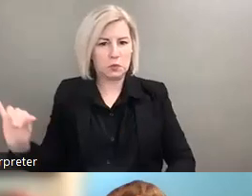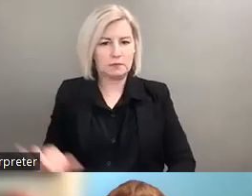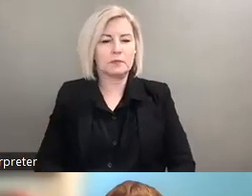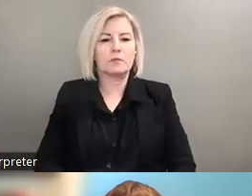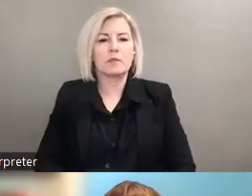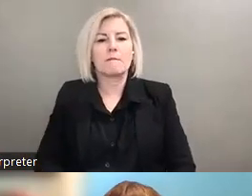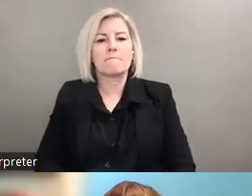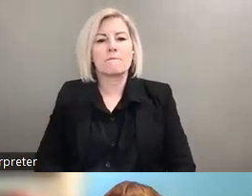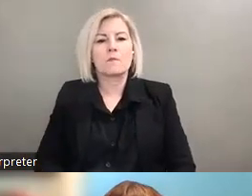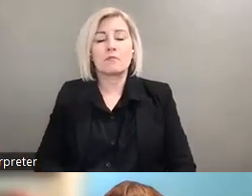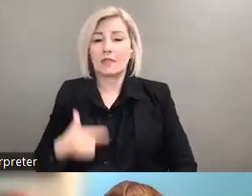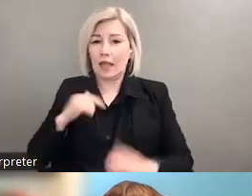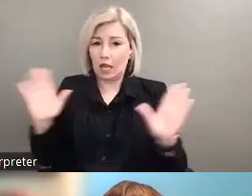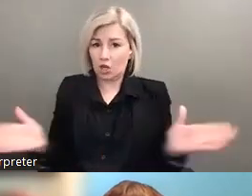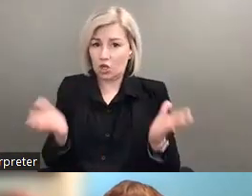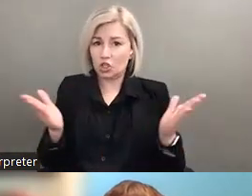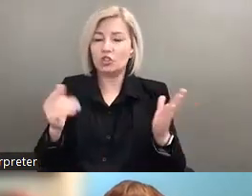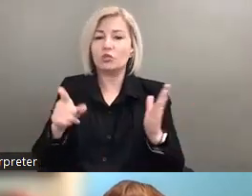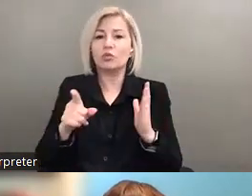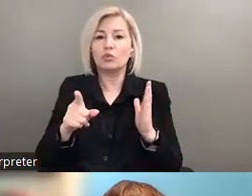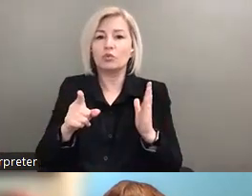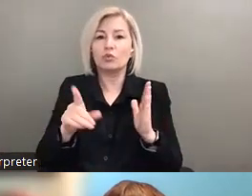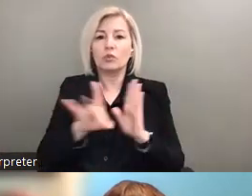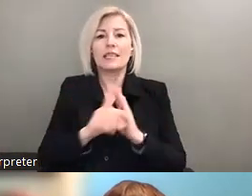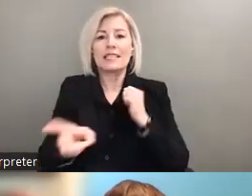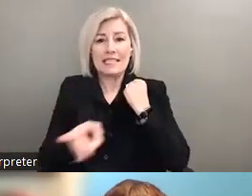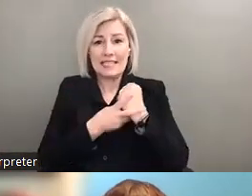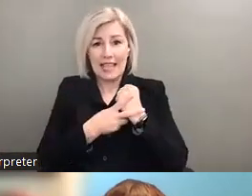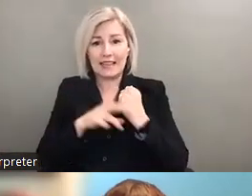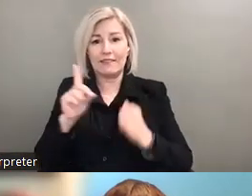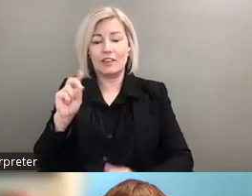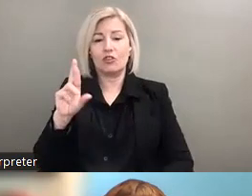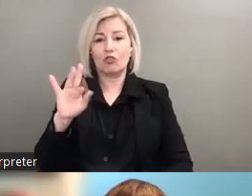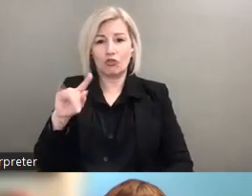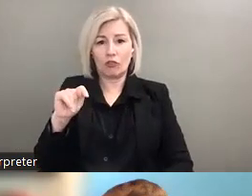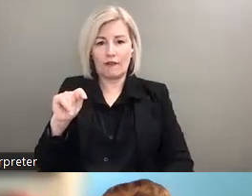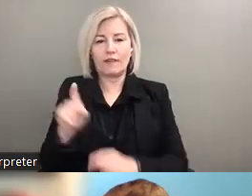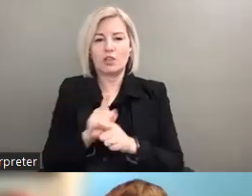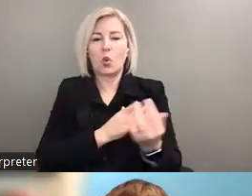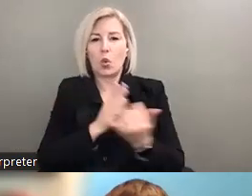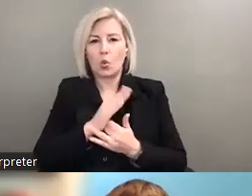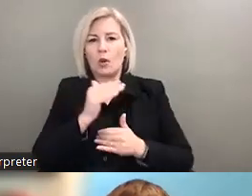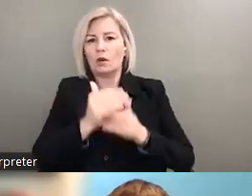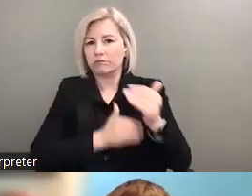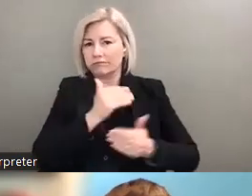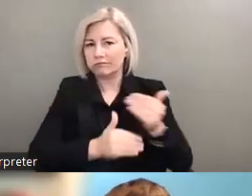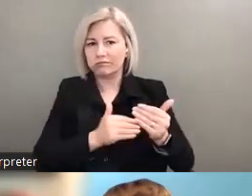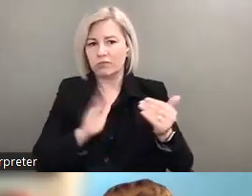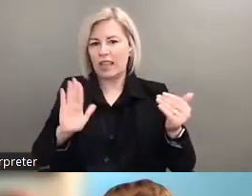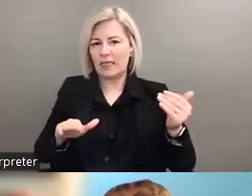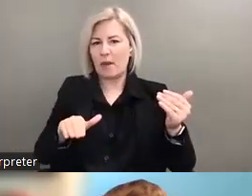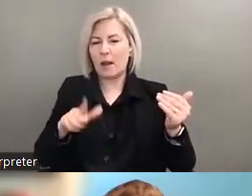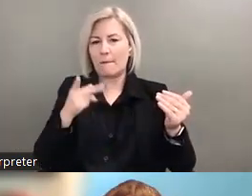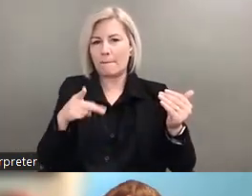I do encourage you to hit Save Draft as you move through the application, which is at the bottom in